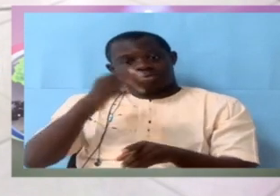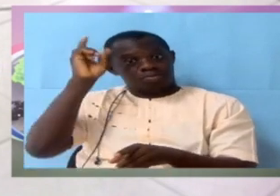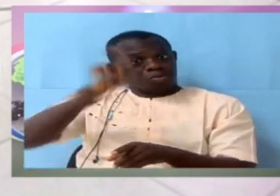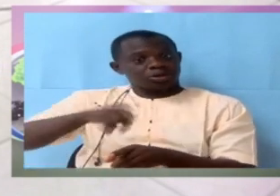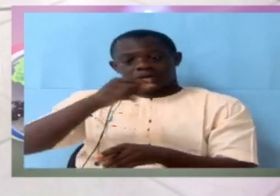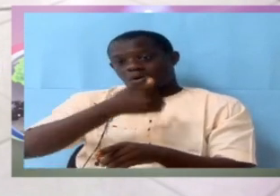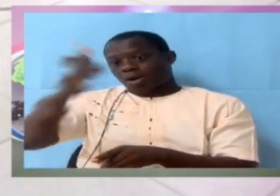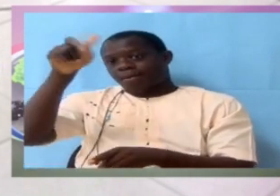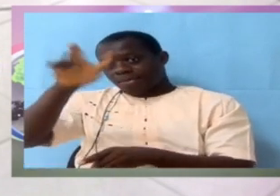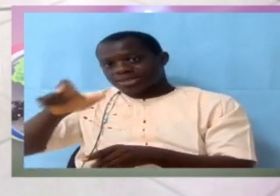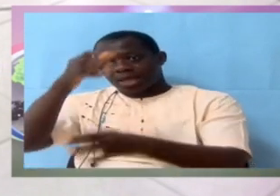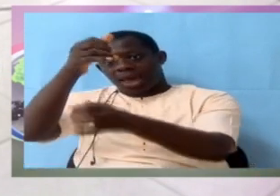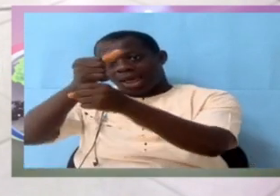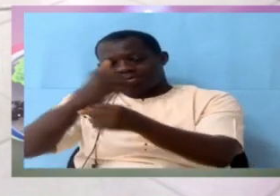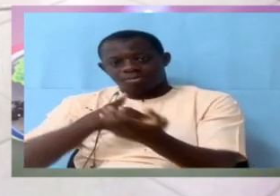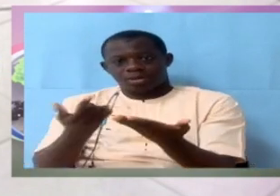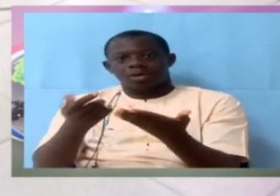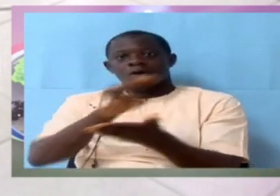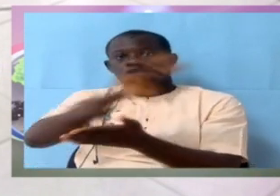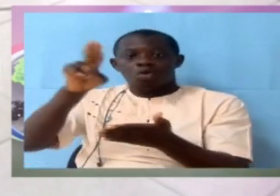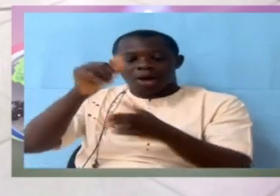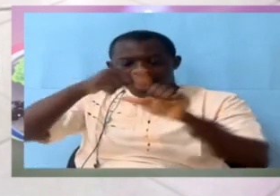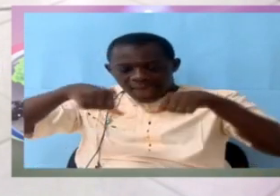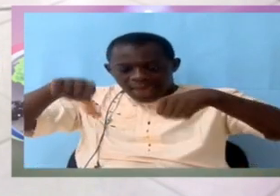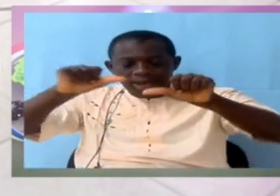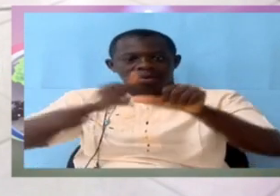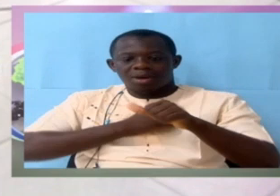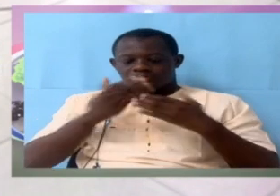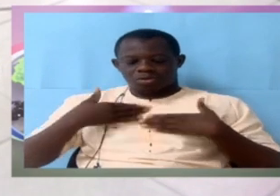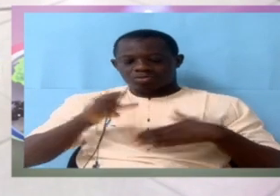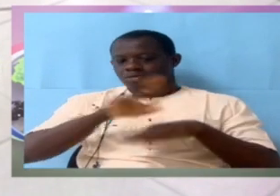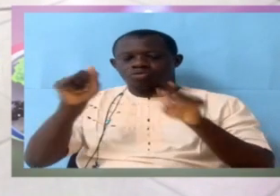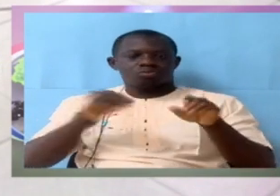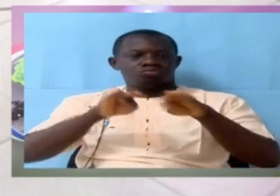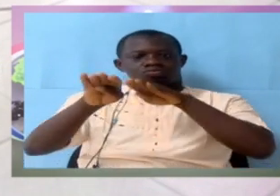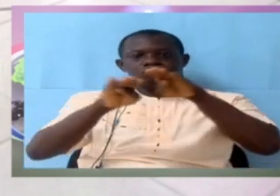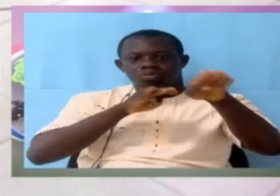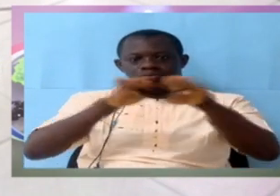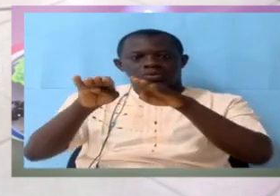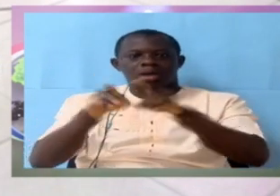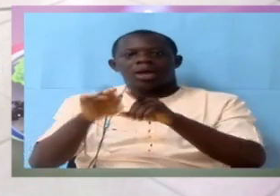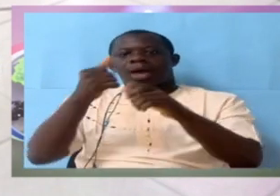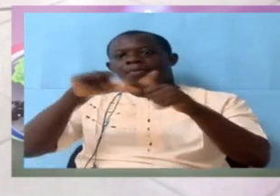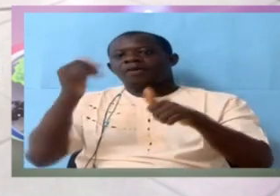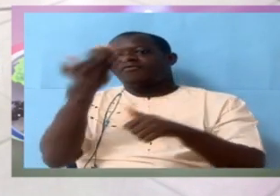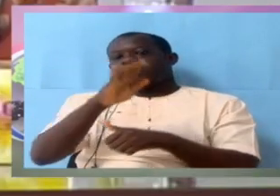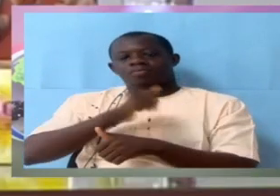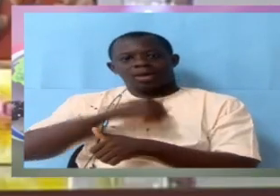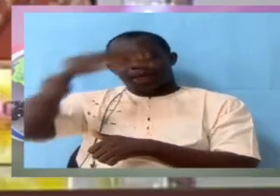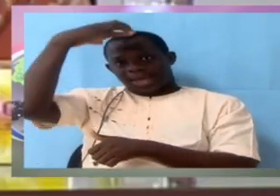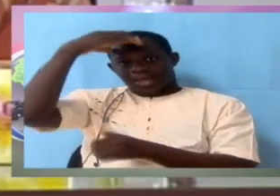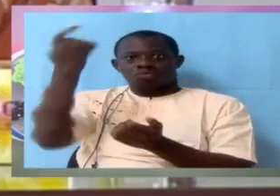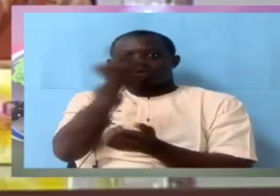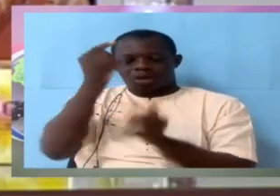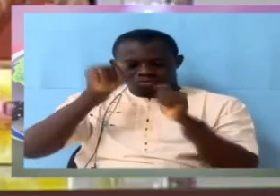by people, because no part of my body, I cannot move any part of my body apart from my head. So, Mr. Witness,